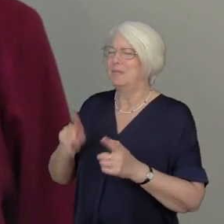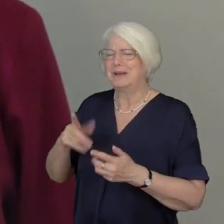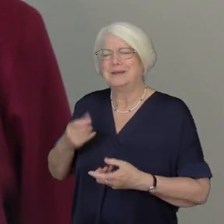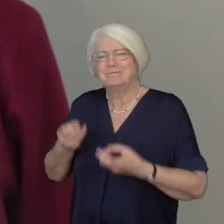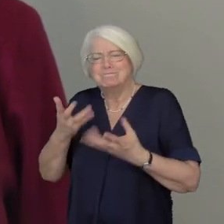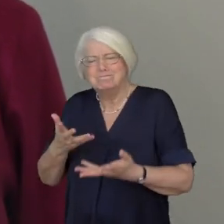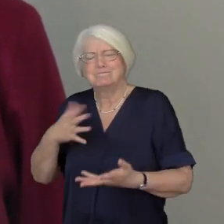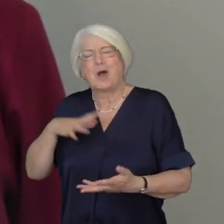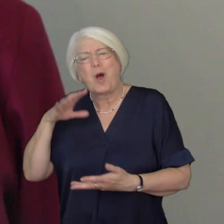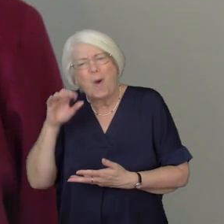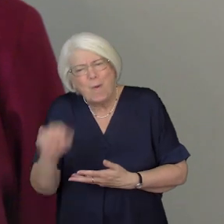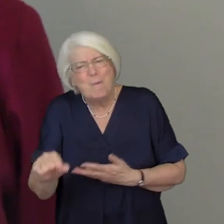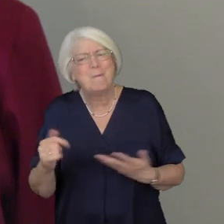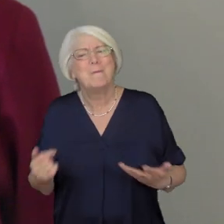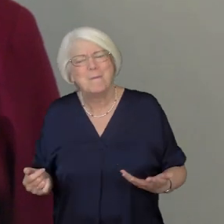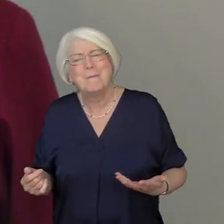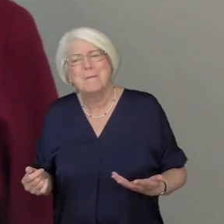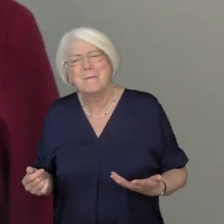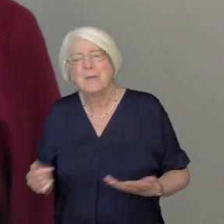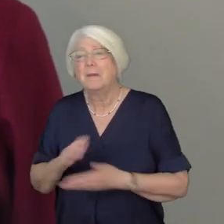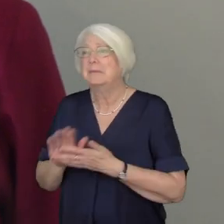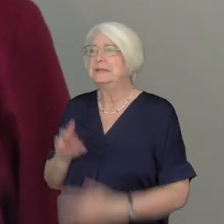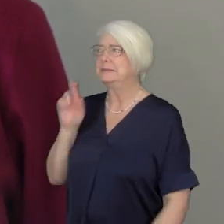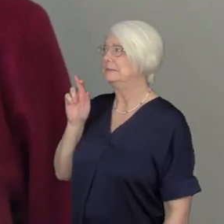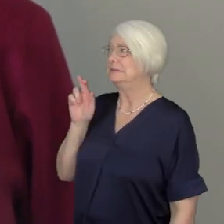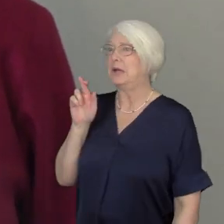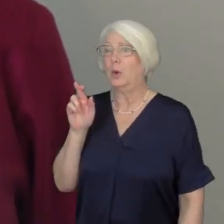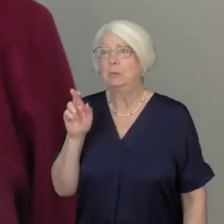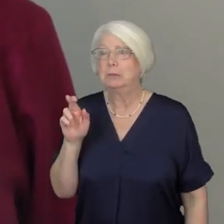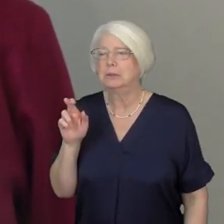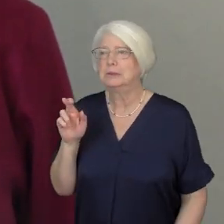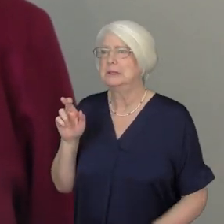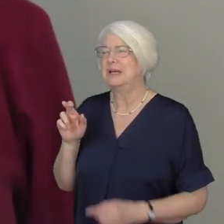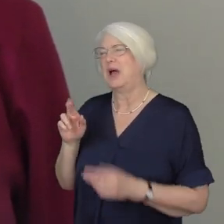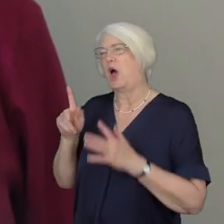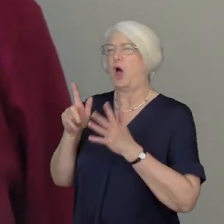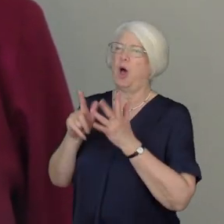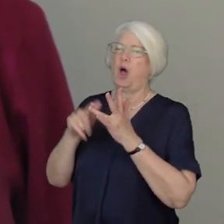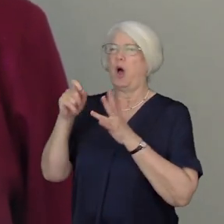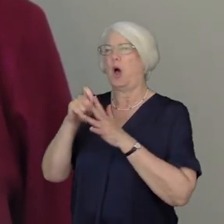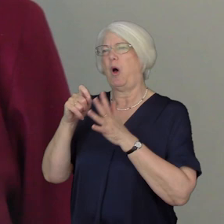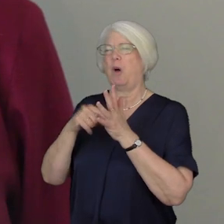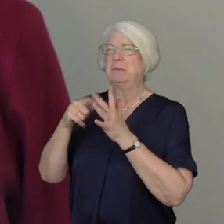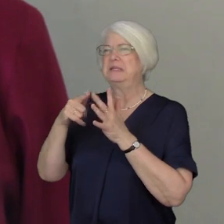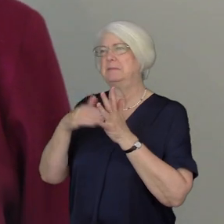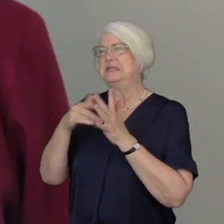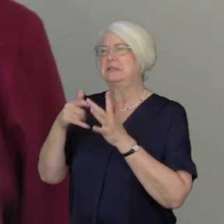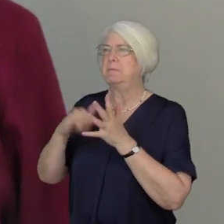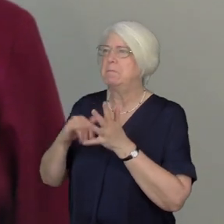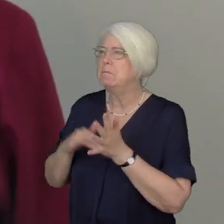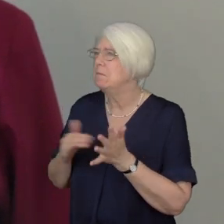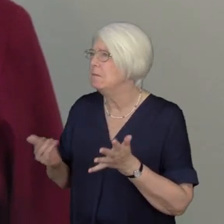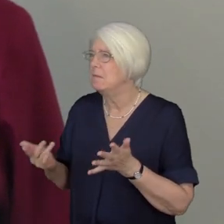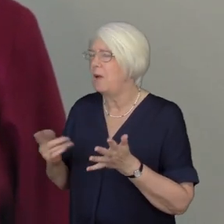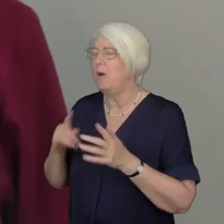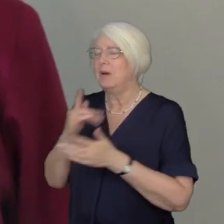hope. Hope is not about optimism. It is about a conviction concerning the future, which leaps into